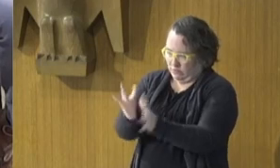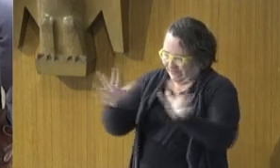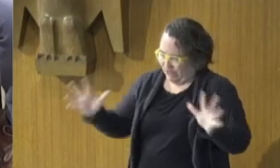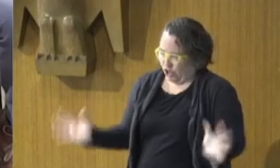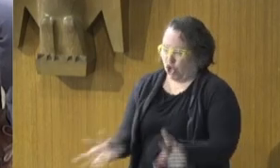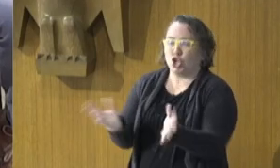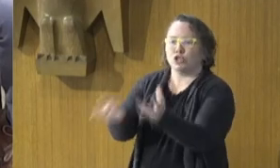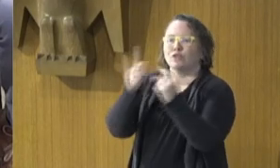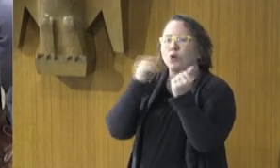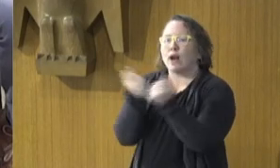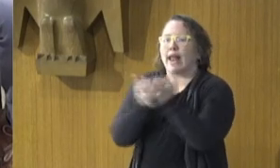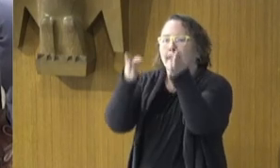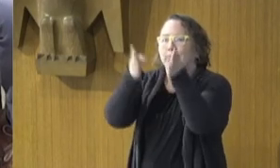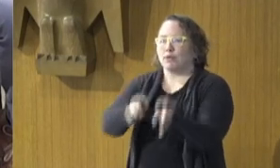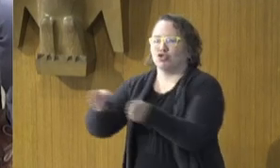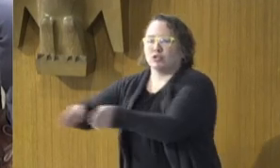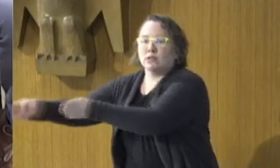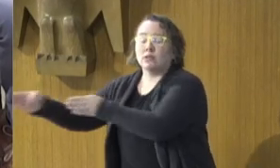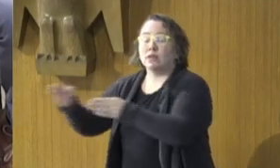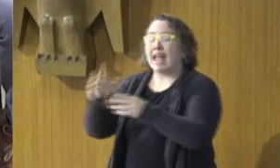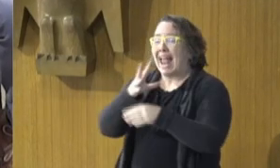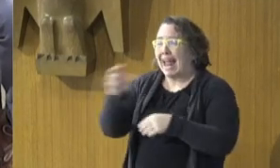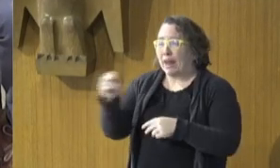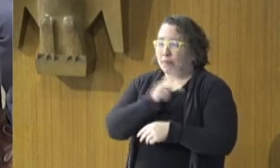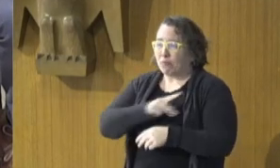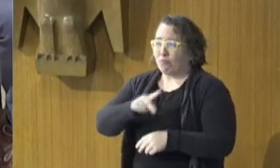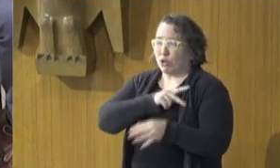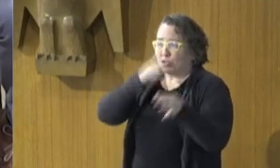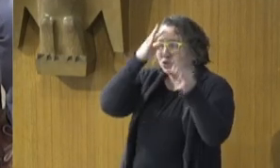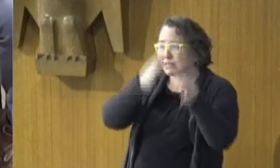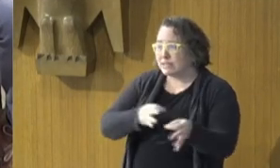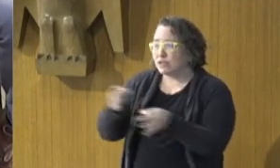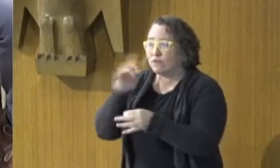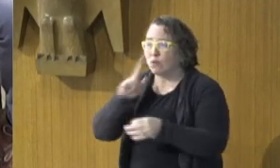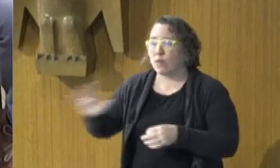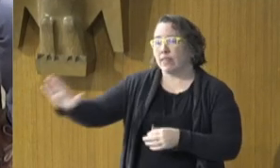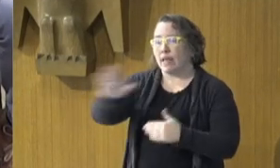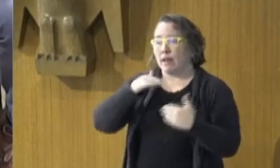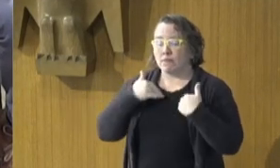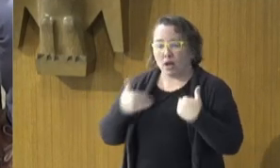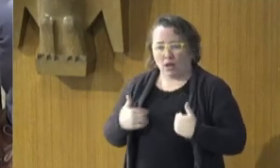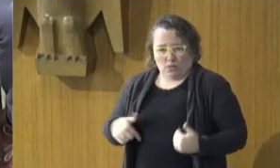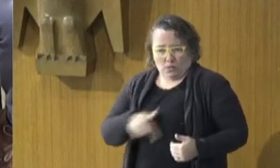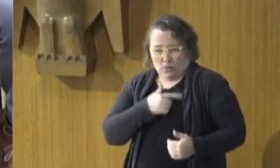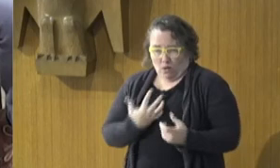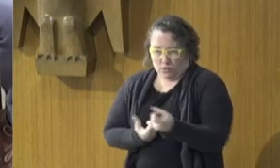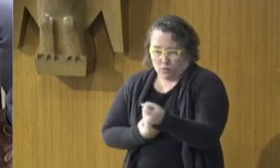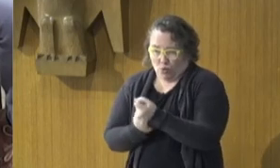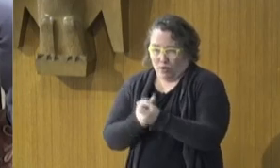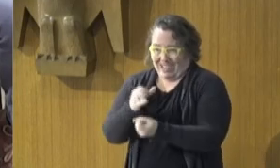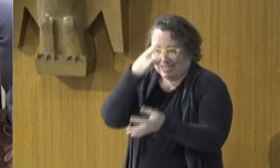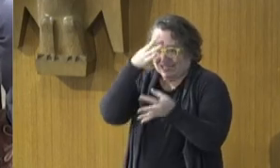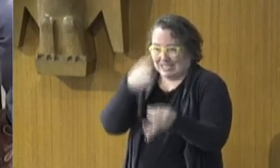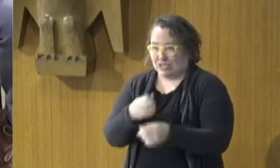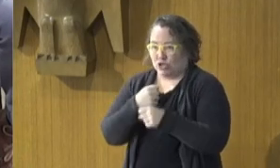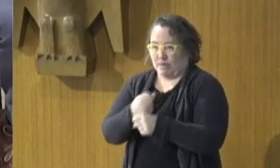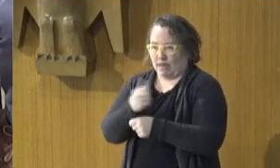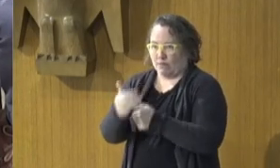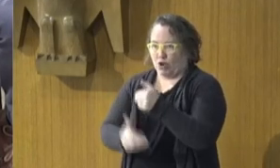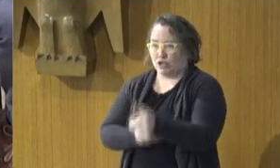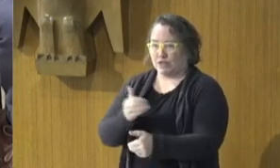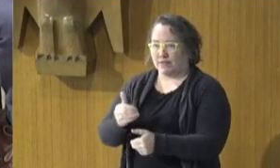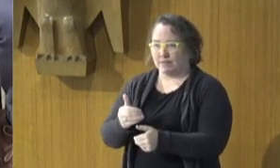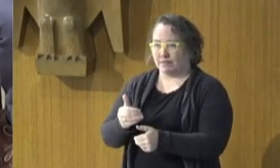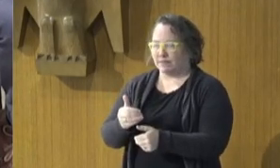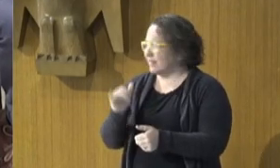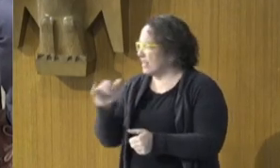very personal choice about their body scientifically, we want to support them in making those decisions. So right. That's where you and I stand. That can't be